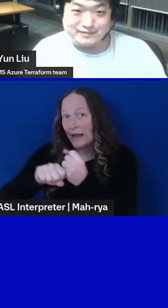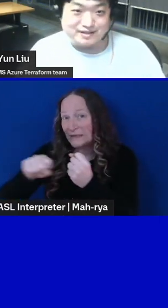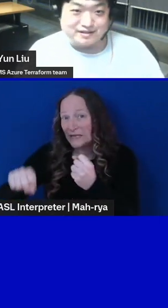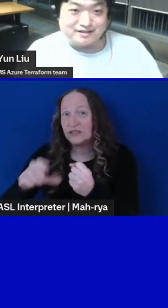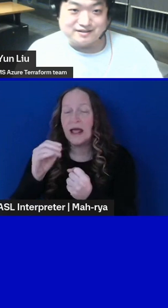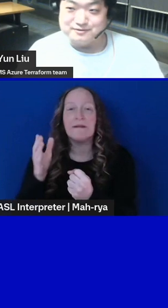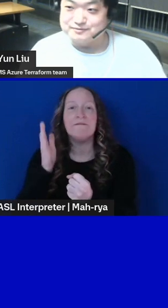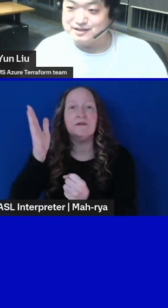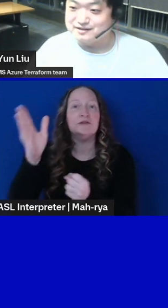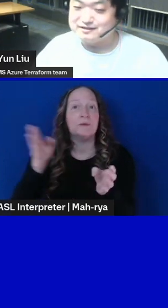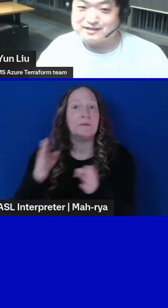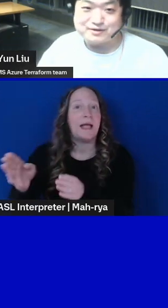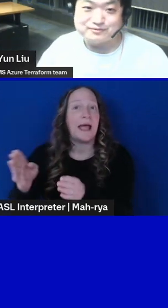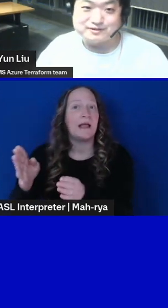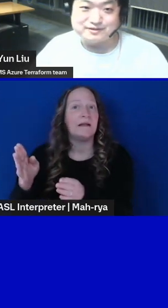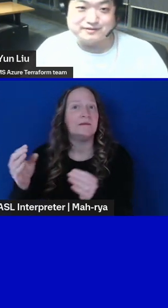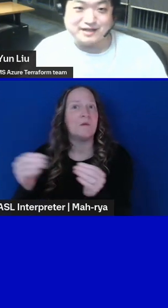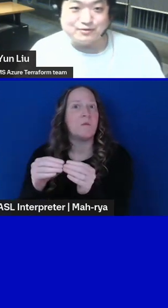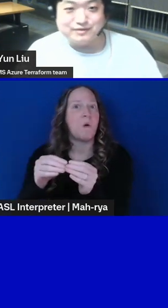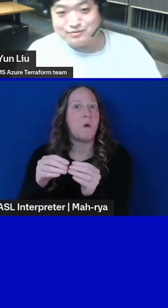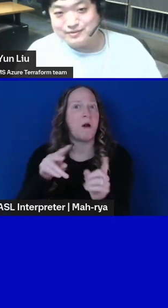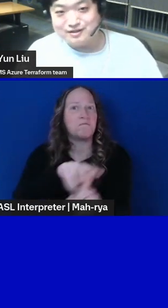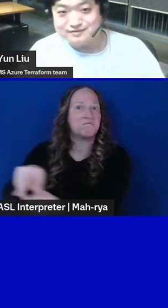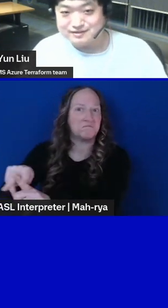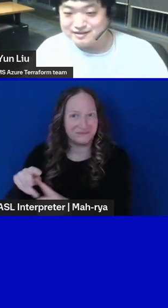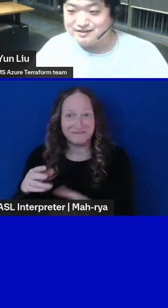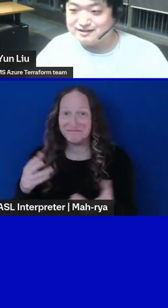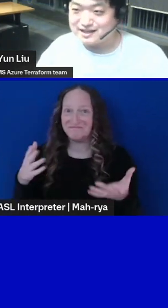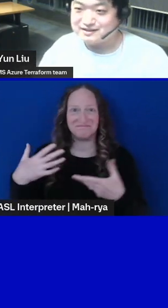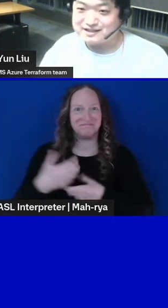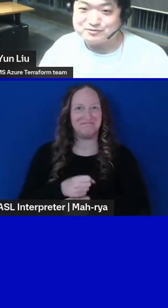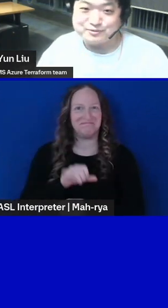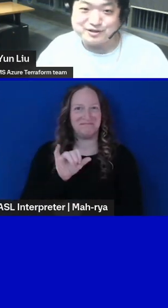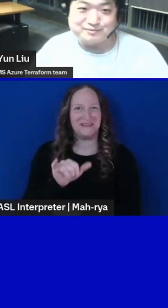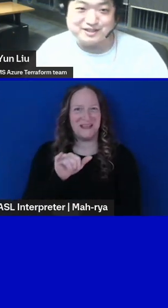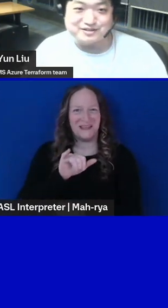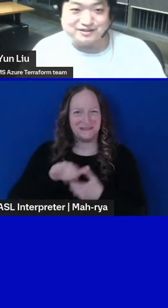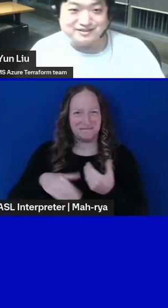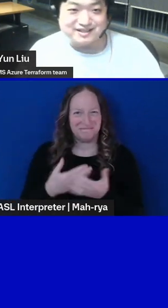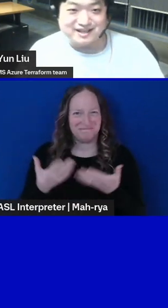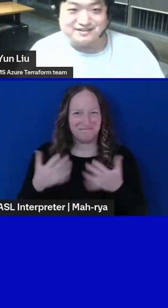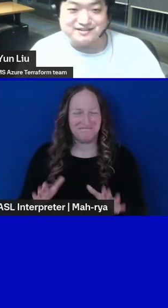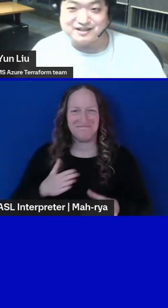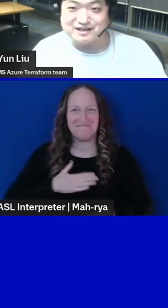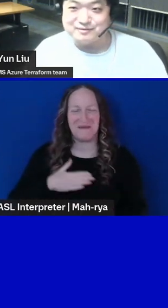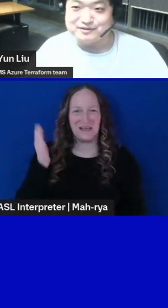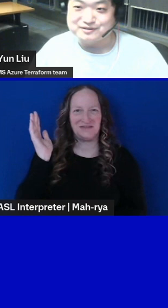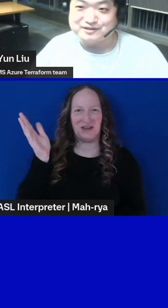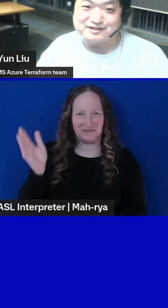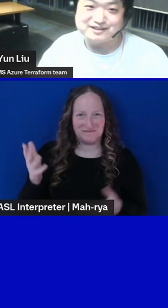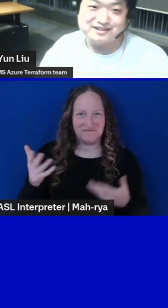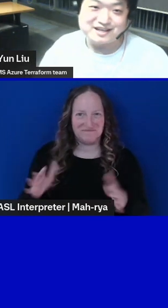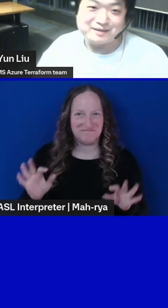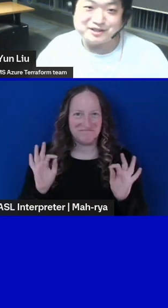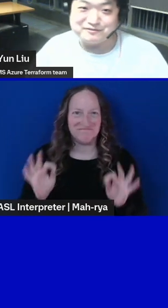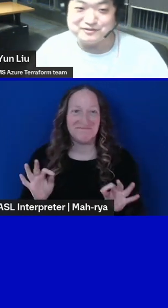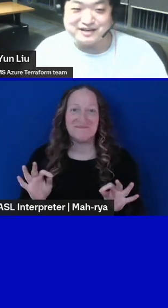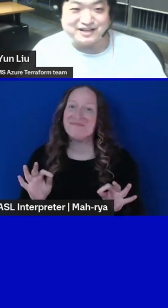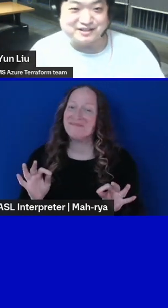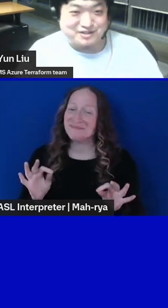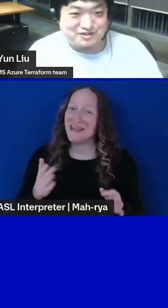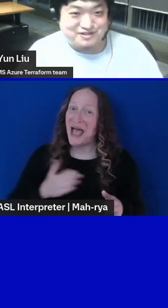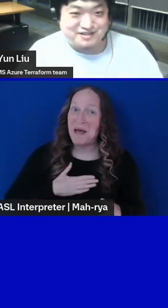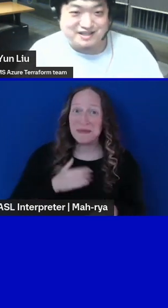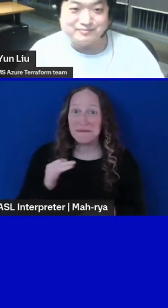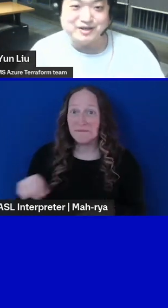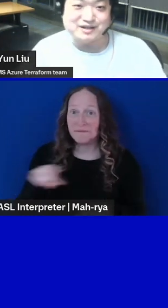Um, and that will be all. And that will be all of my talk. And I'm happy if you have